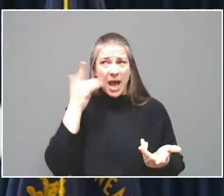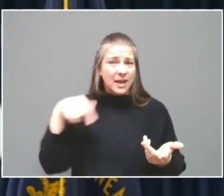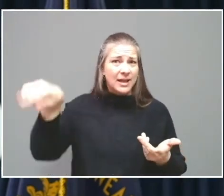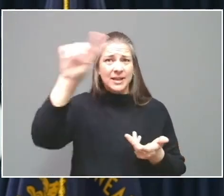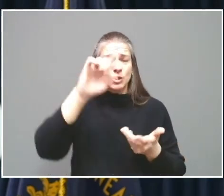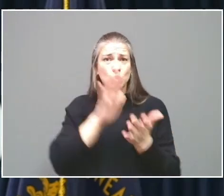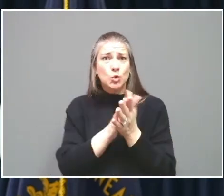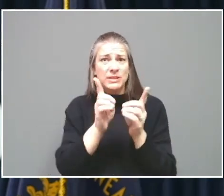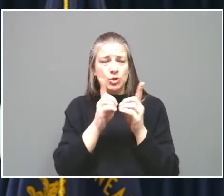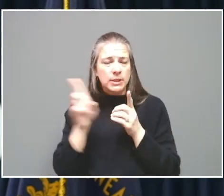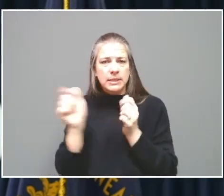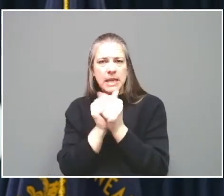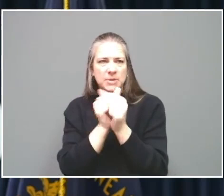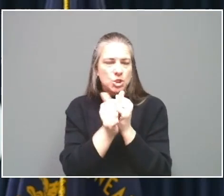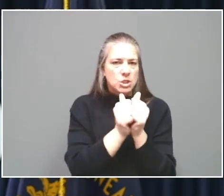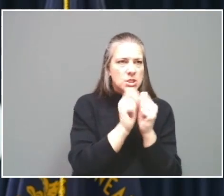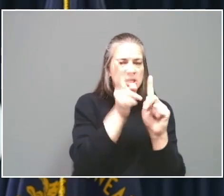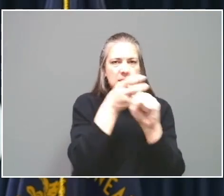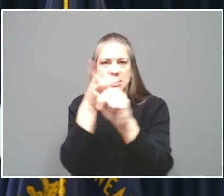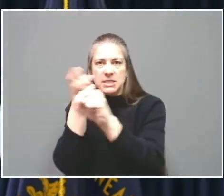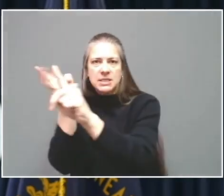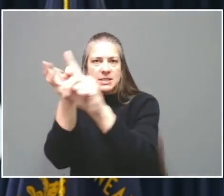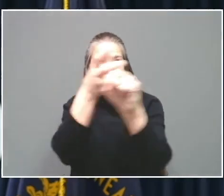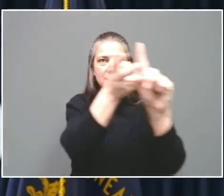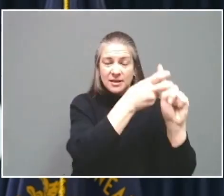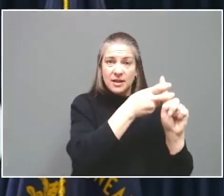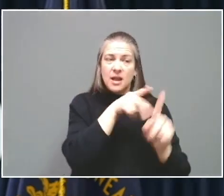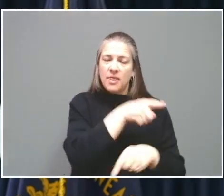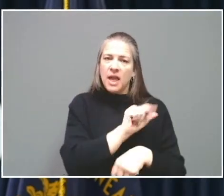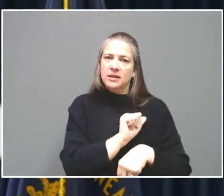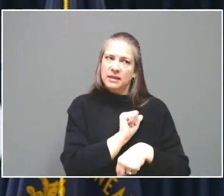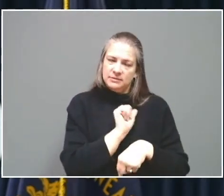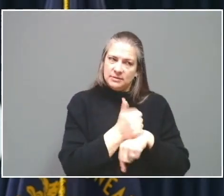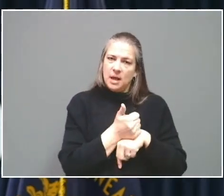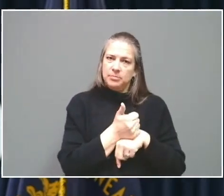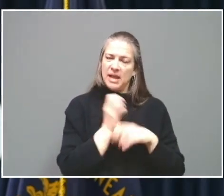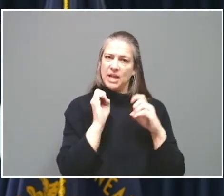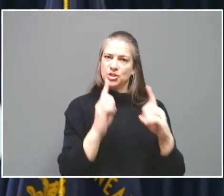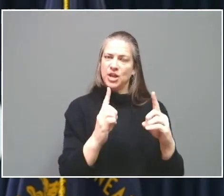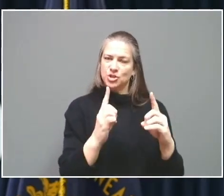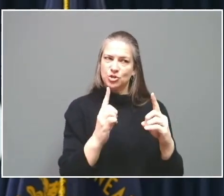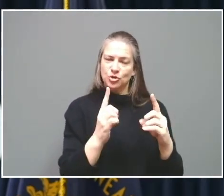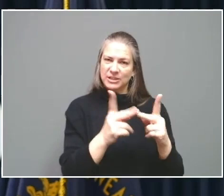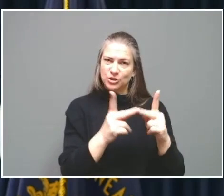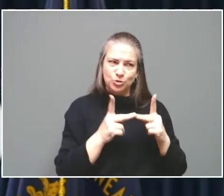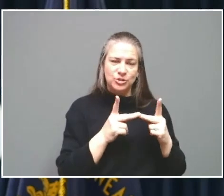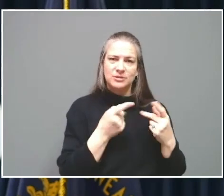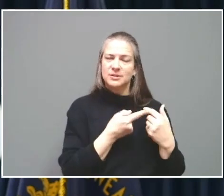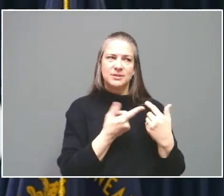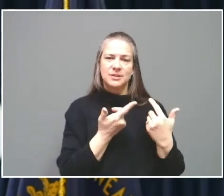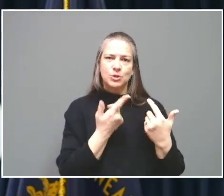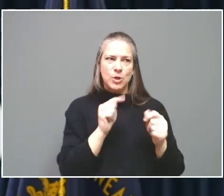across the country set up at our educational institutions pitching new teachers